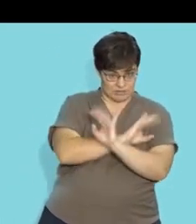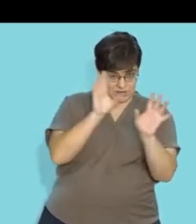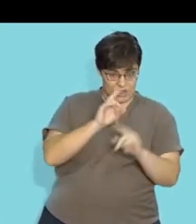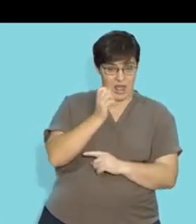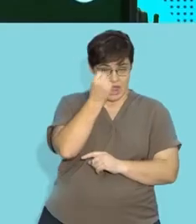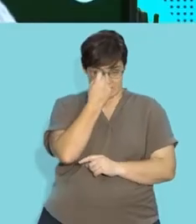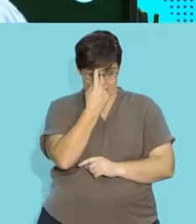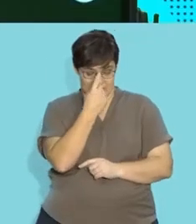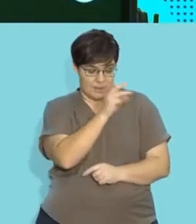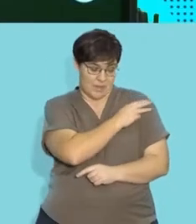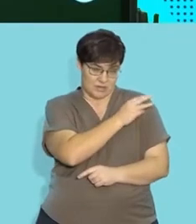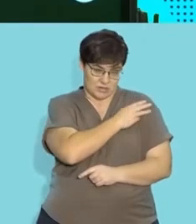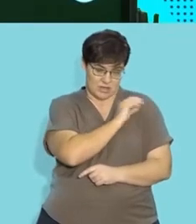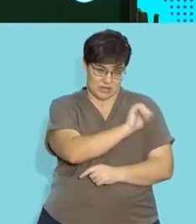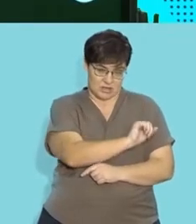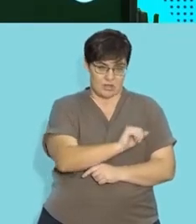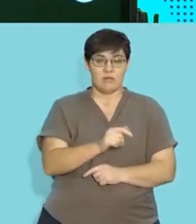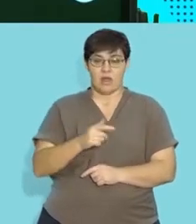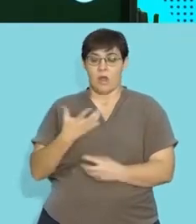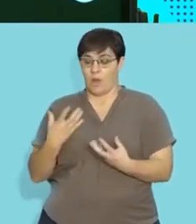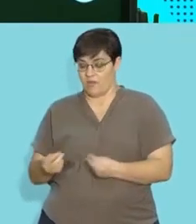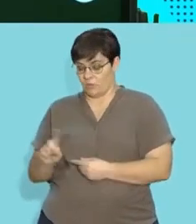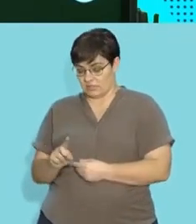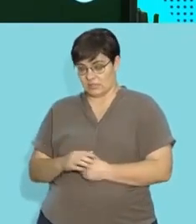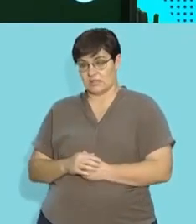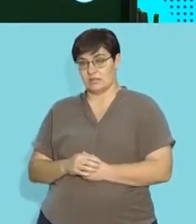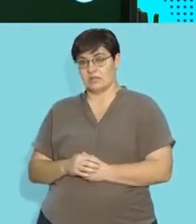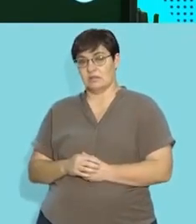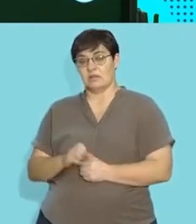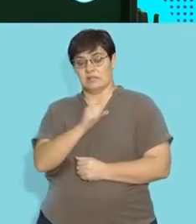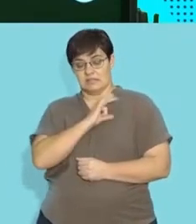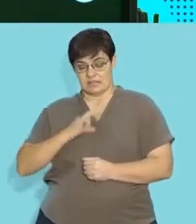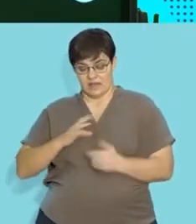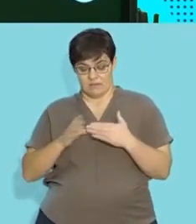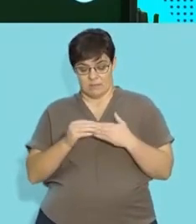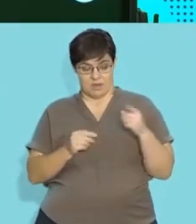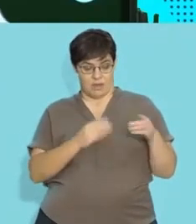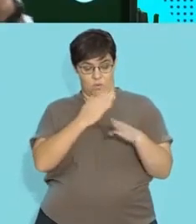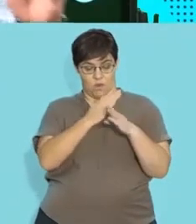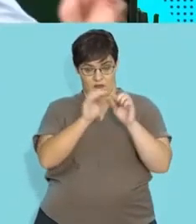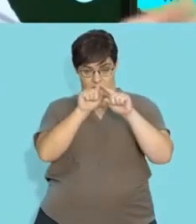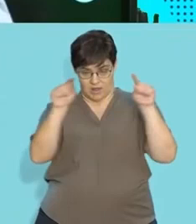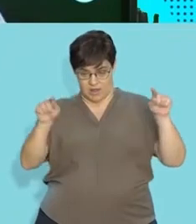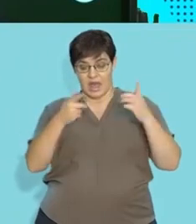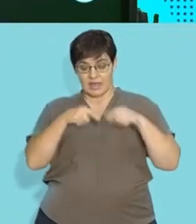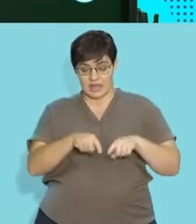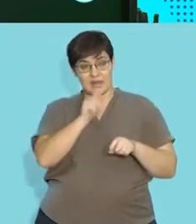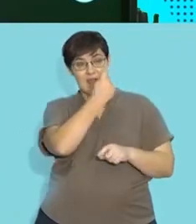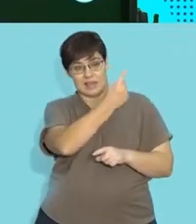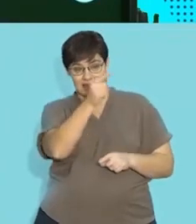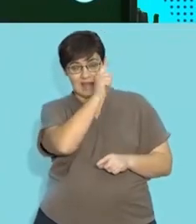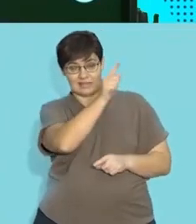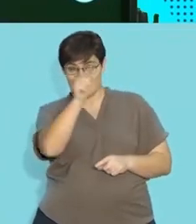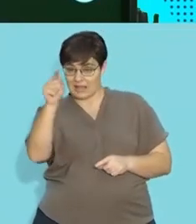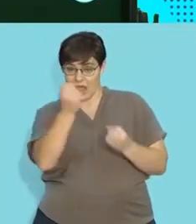manager. What do you want? What do we have now is the staff members at work and numbers of sales.